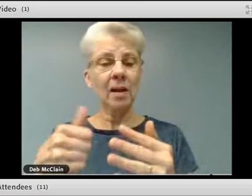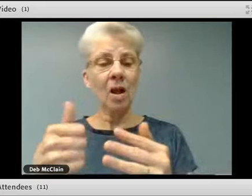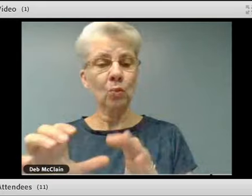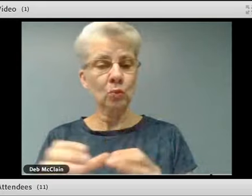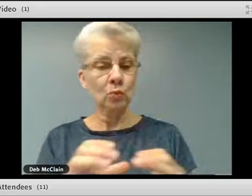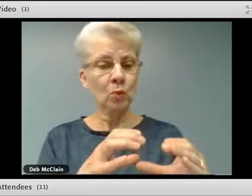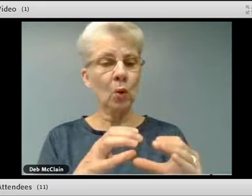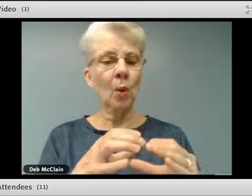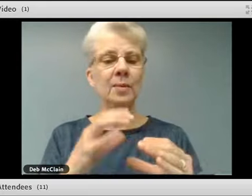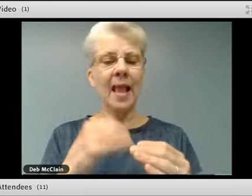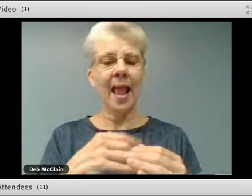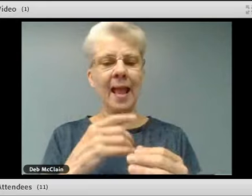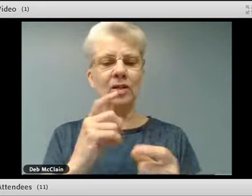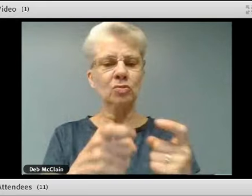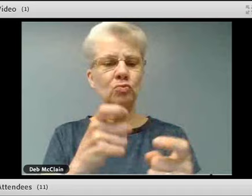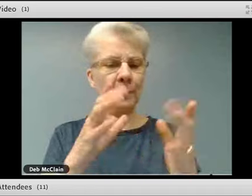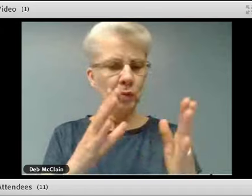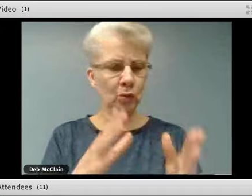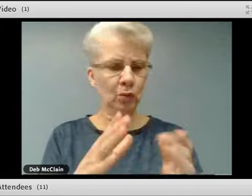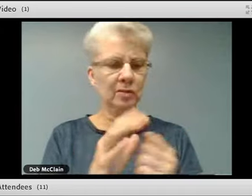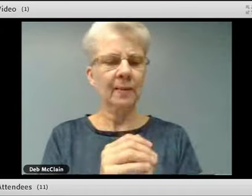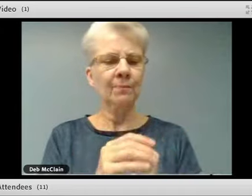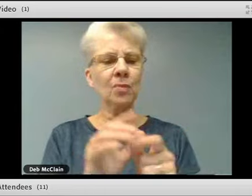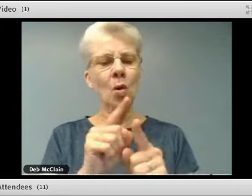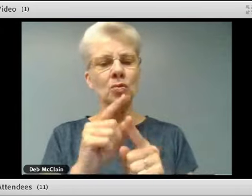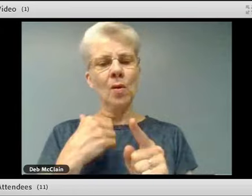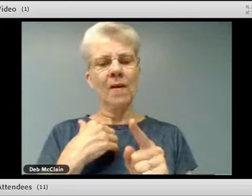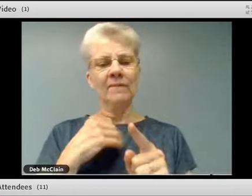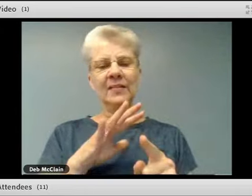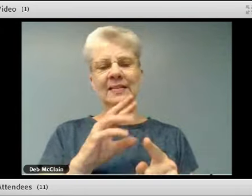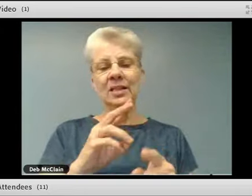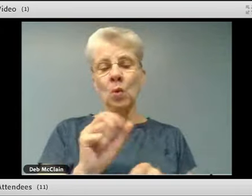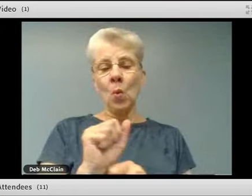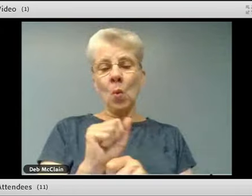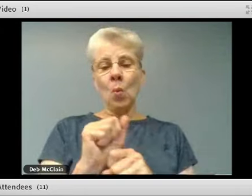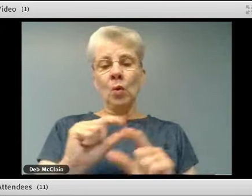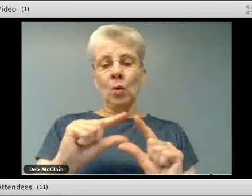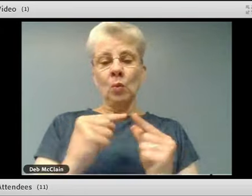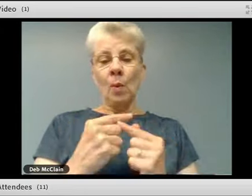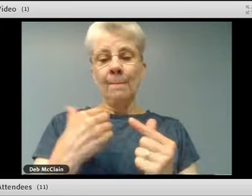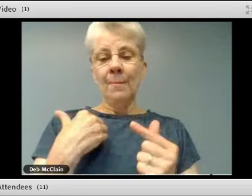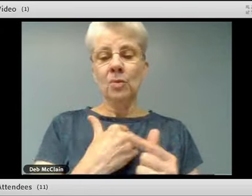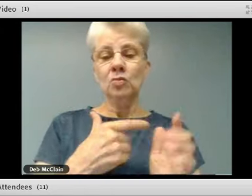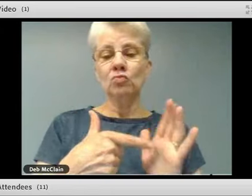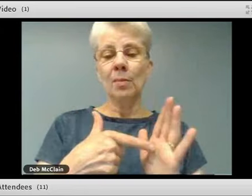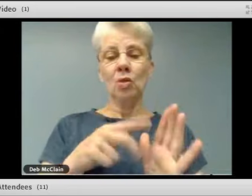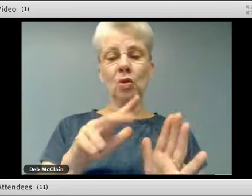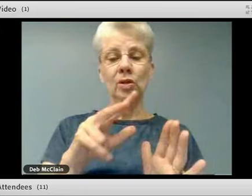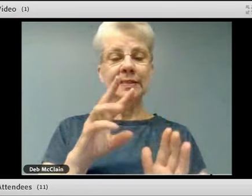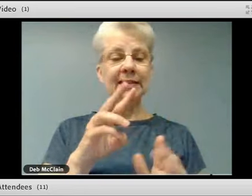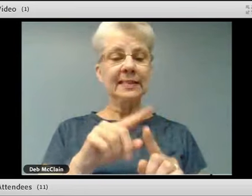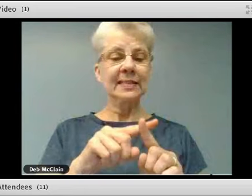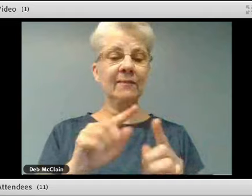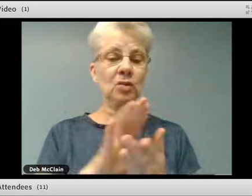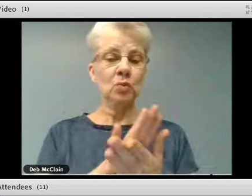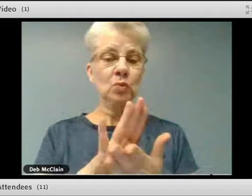our content contributors. We also have 56 working group members representing 36 different